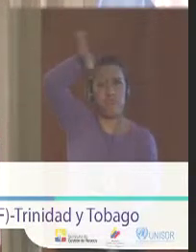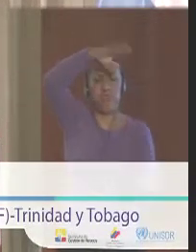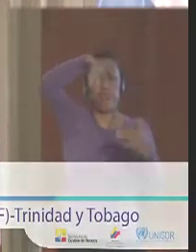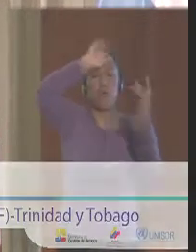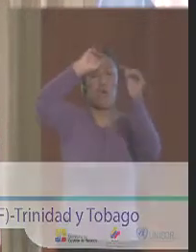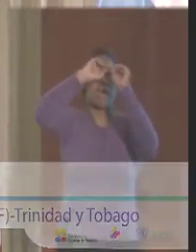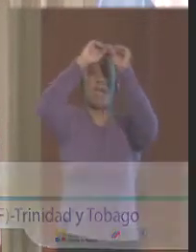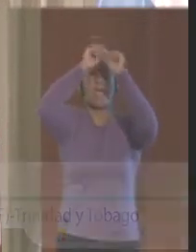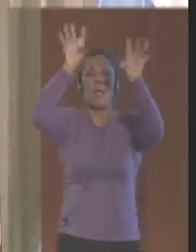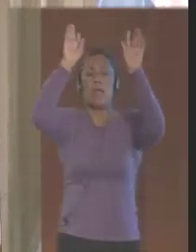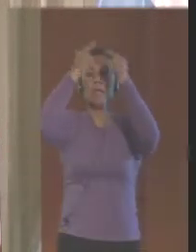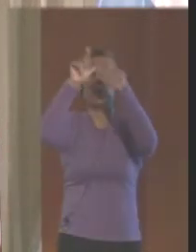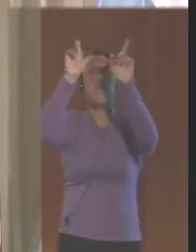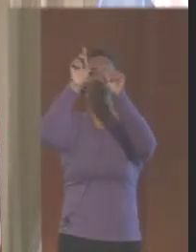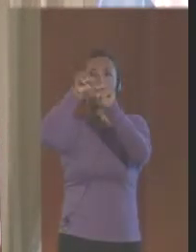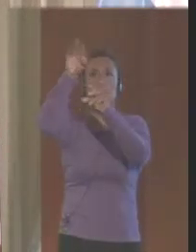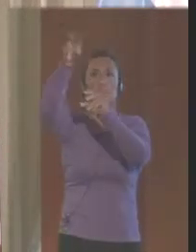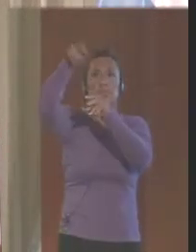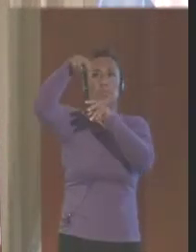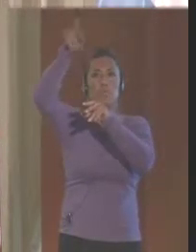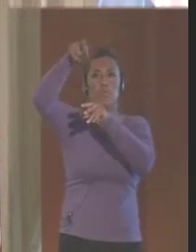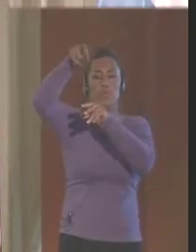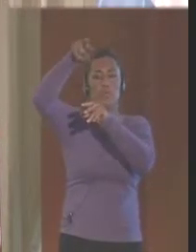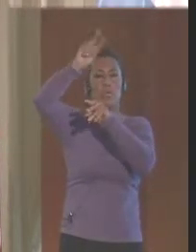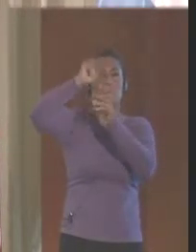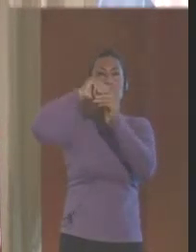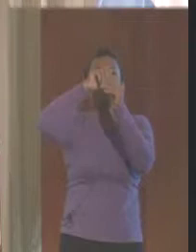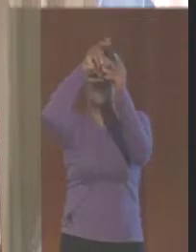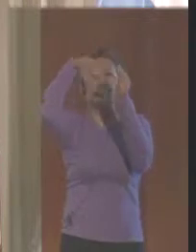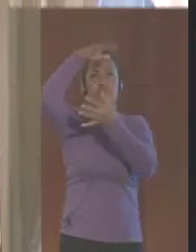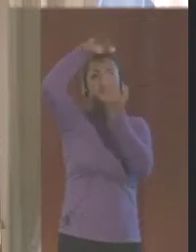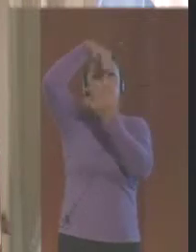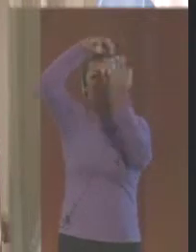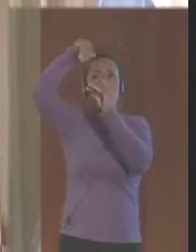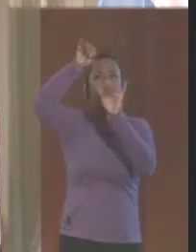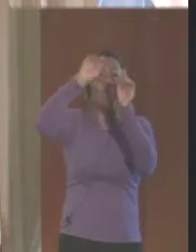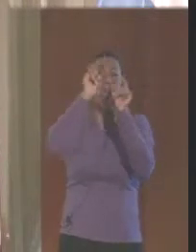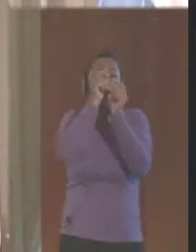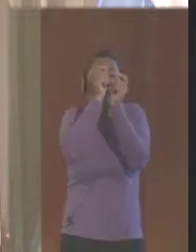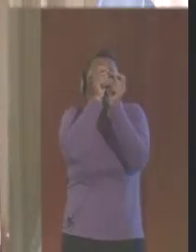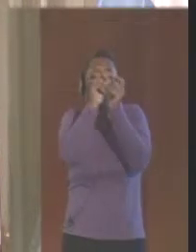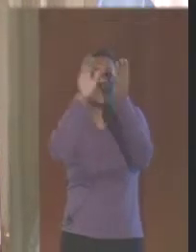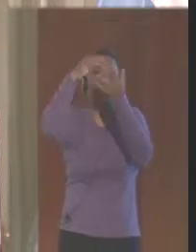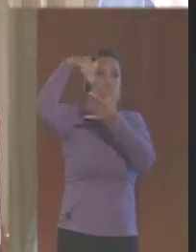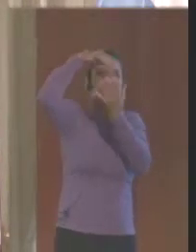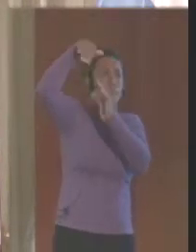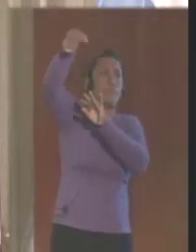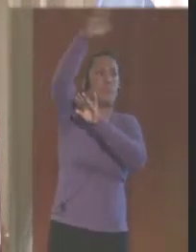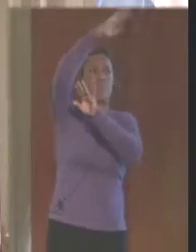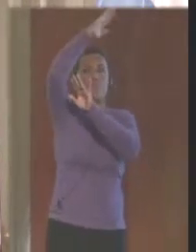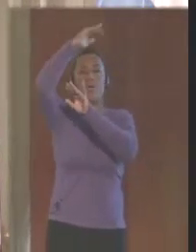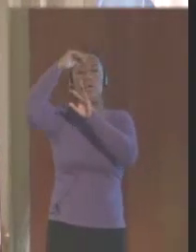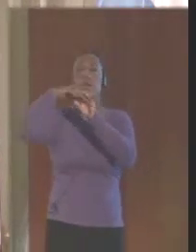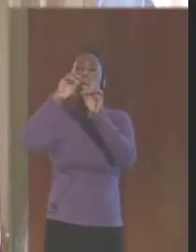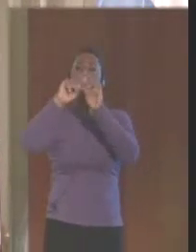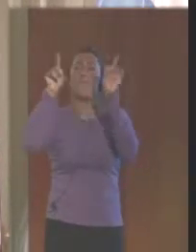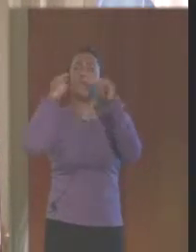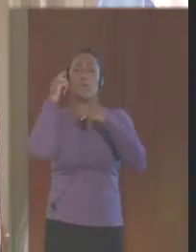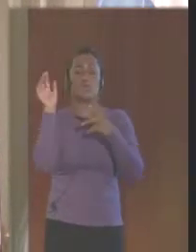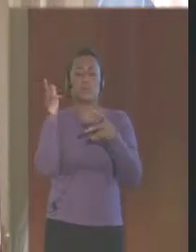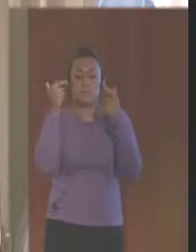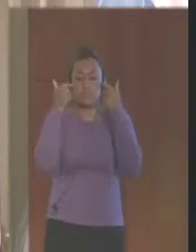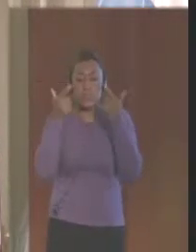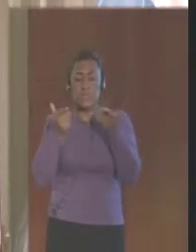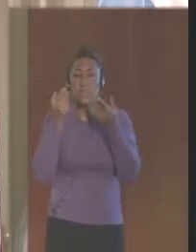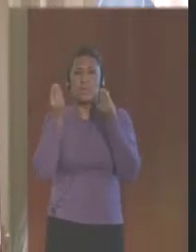cyclones and hurricanes and so on. But what is important as we focus on disaster reduction and climate